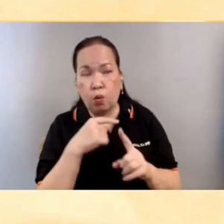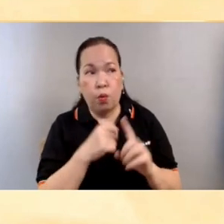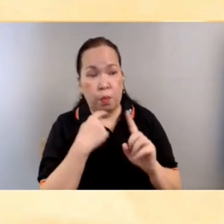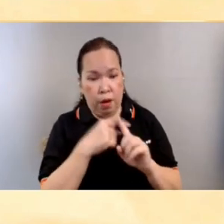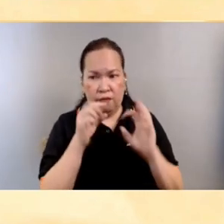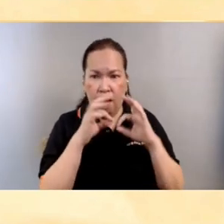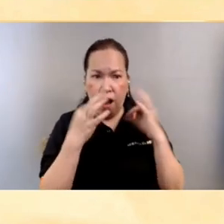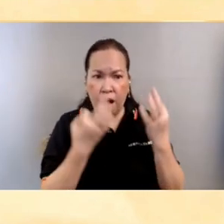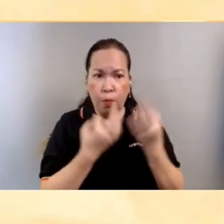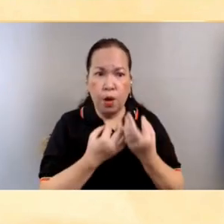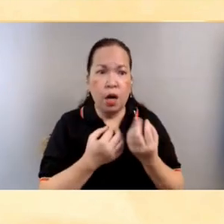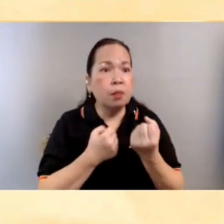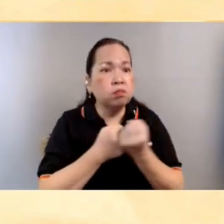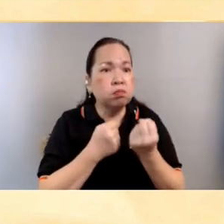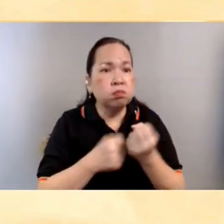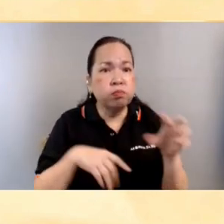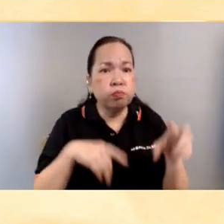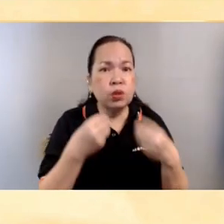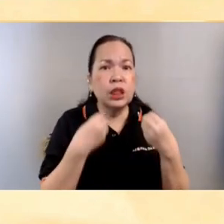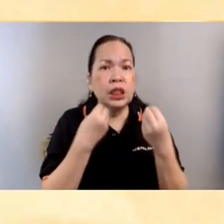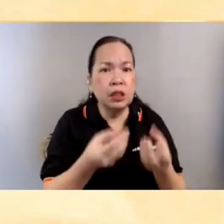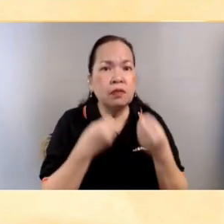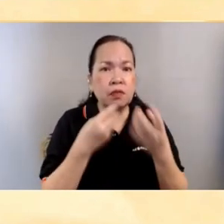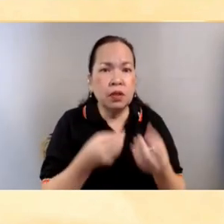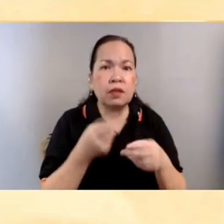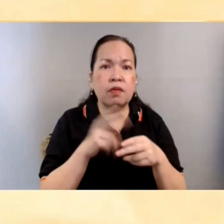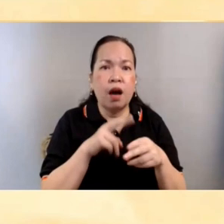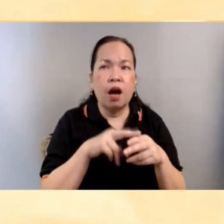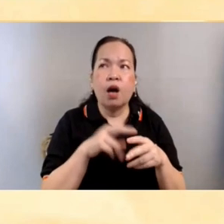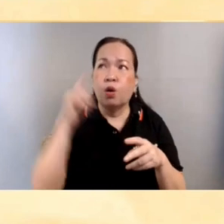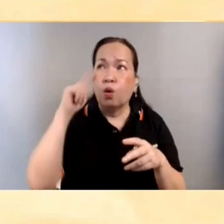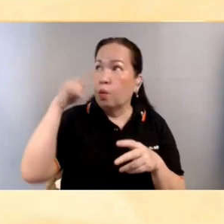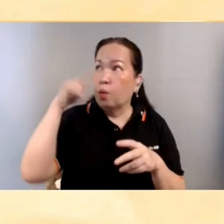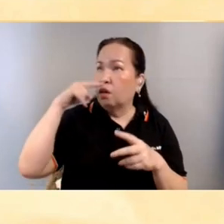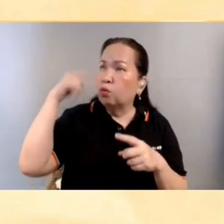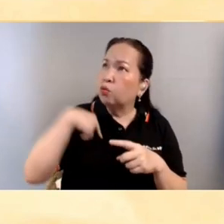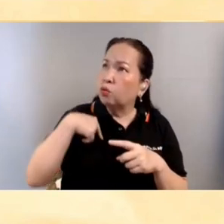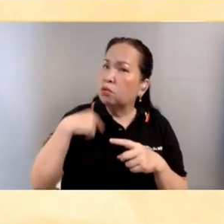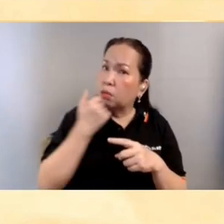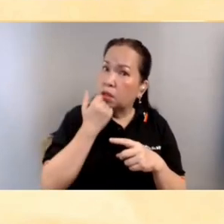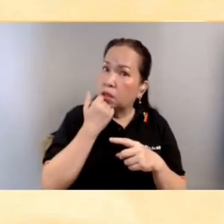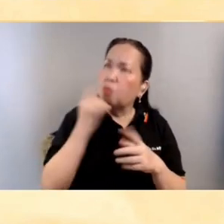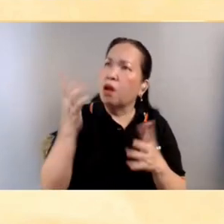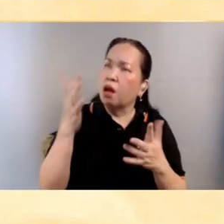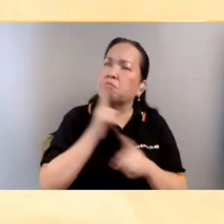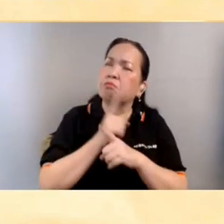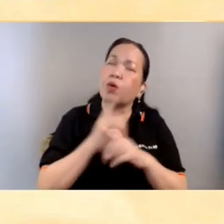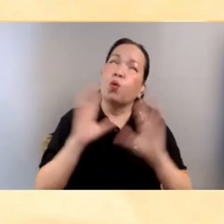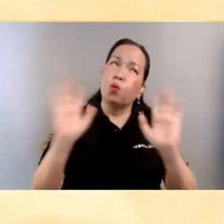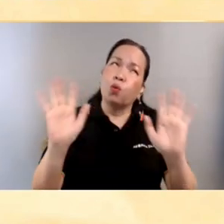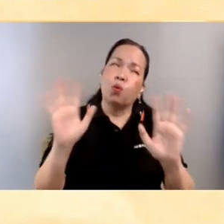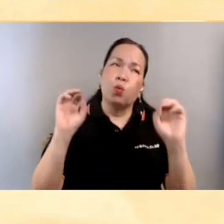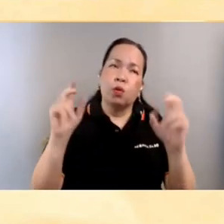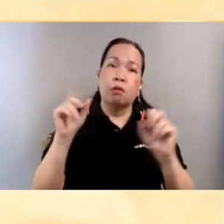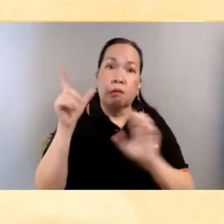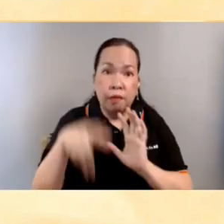members, are helpers and providers. So there's that kind of confusion, and then developing that sense of guilt.